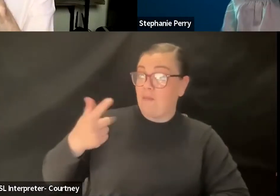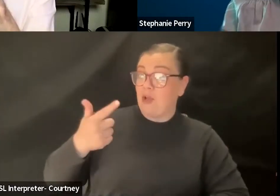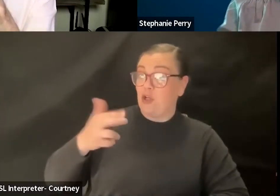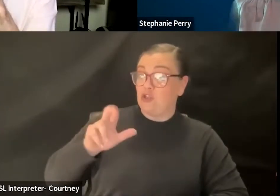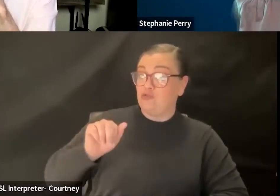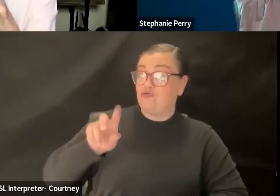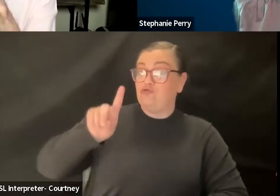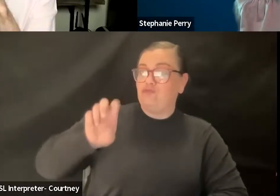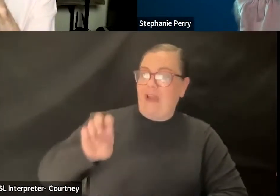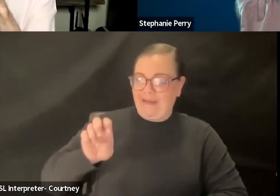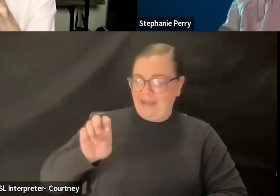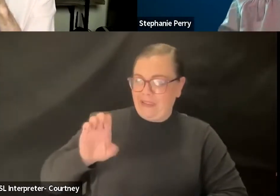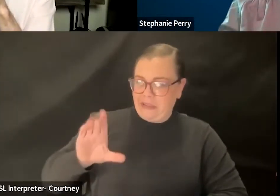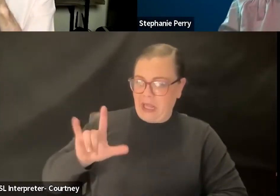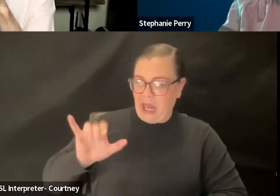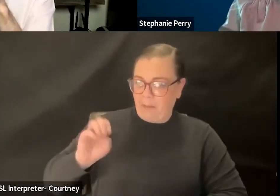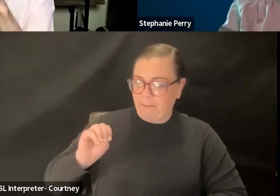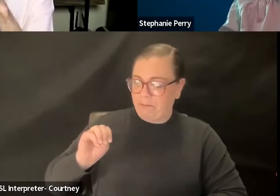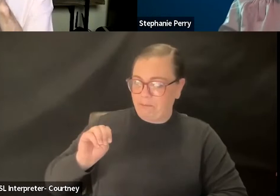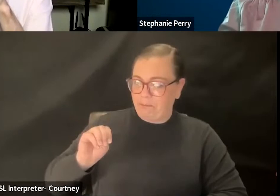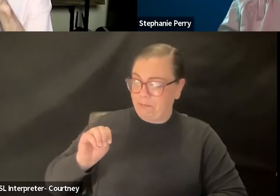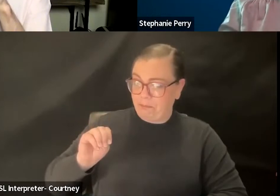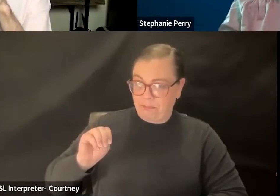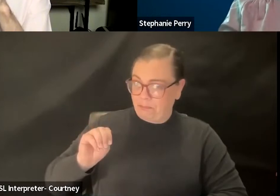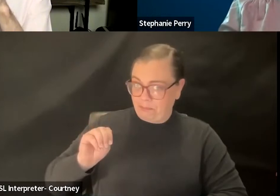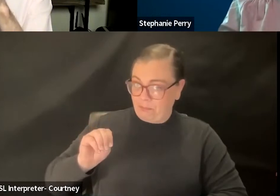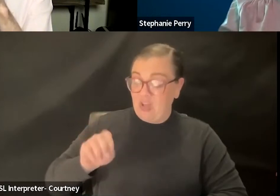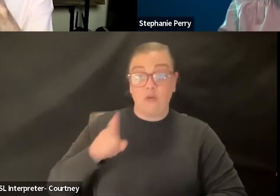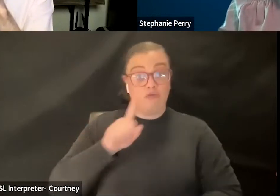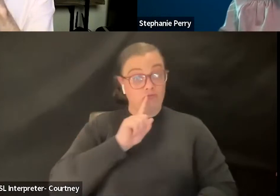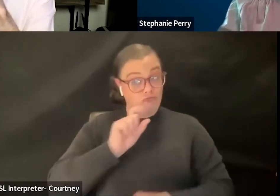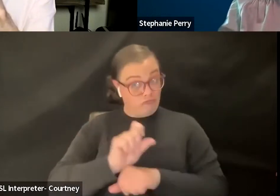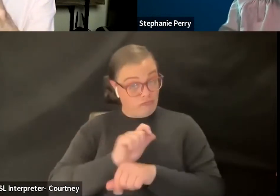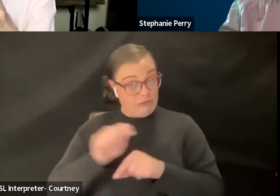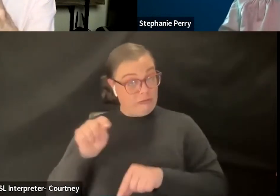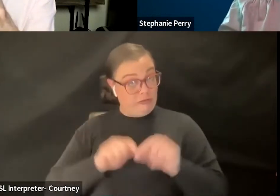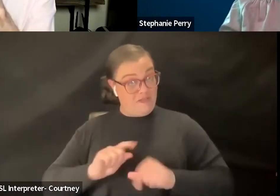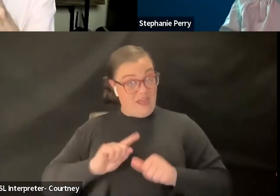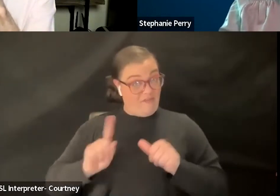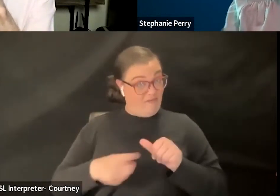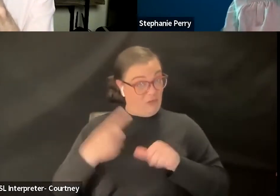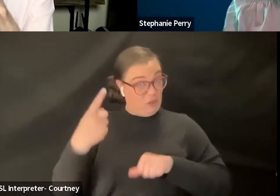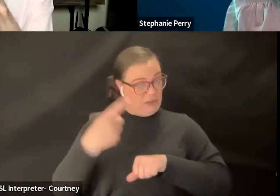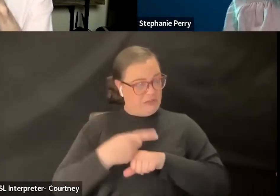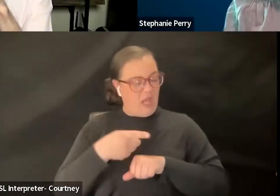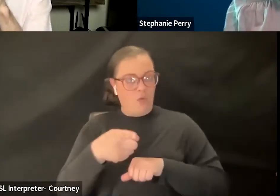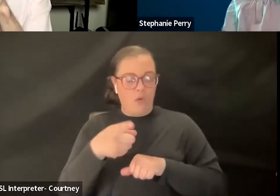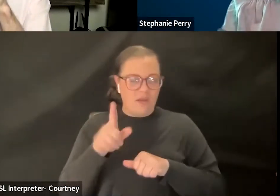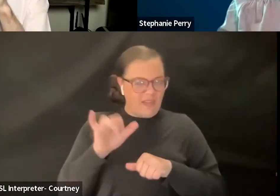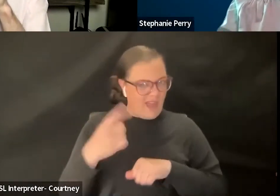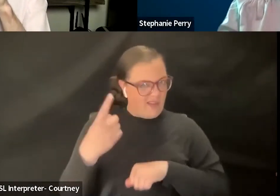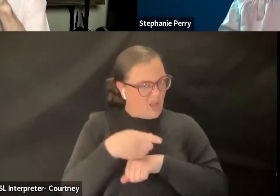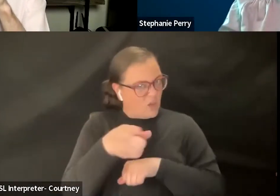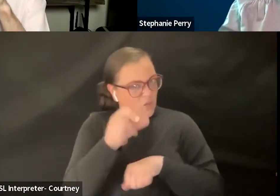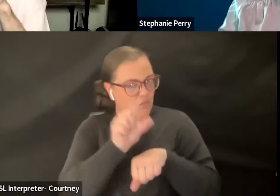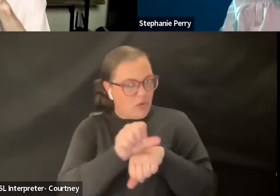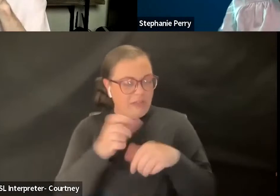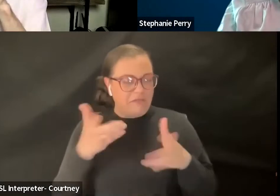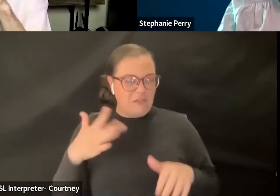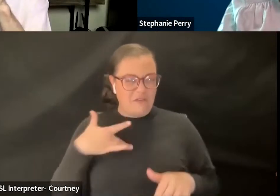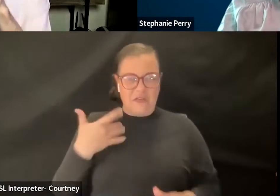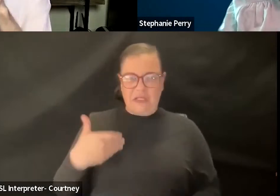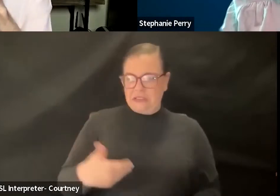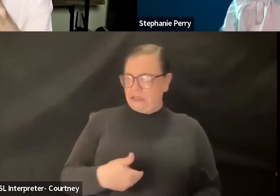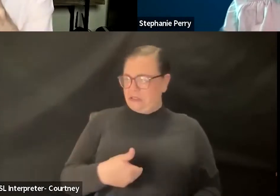set and you have a feeling or maybe just a question of whether or not this is an upgrade, again, we would